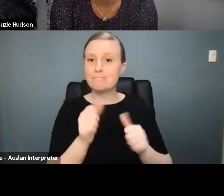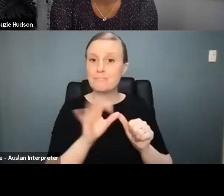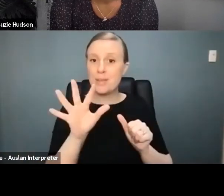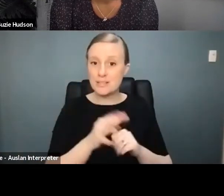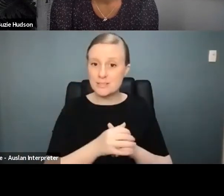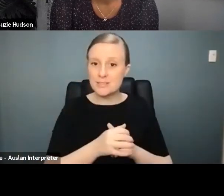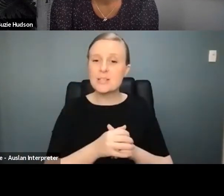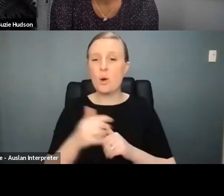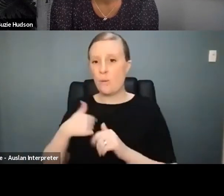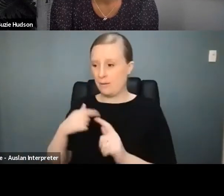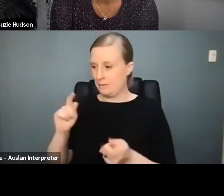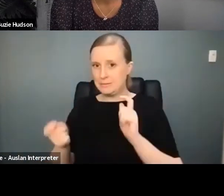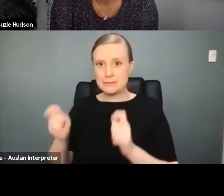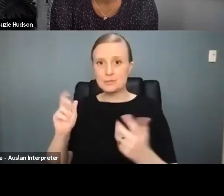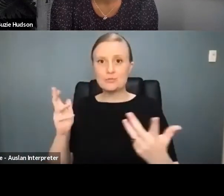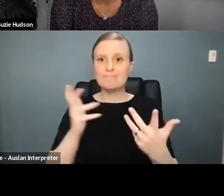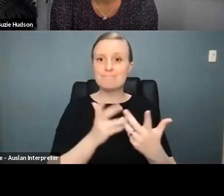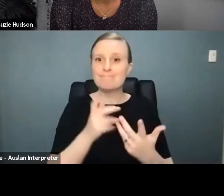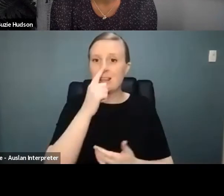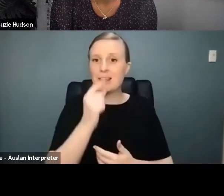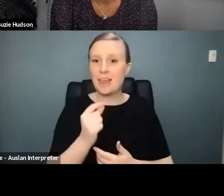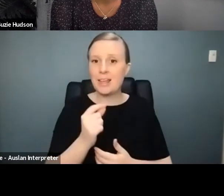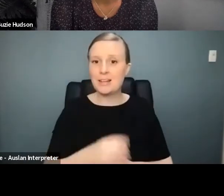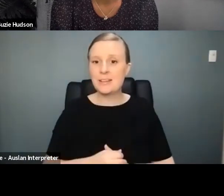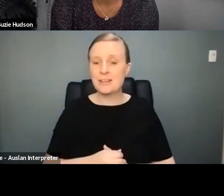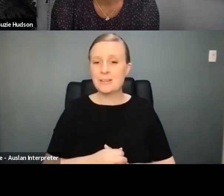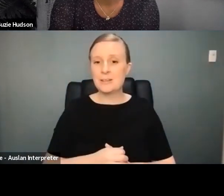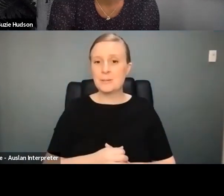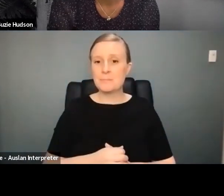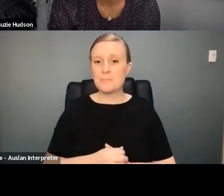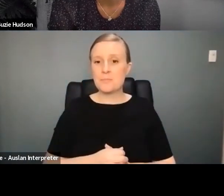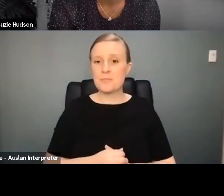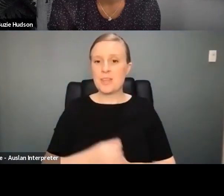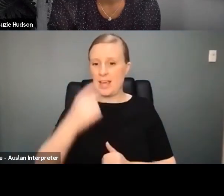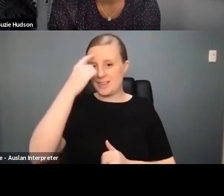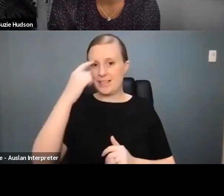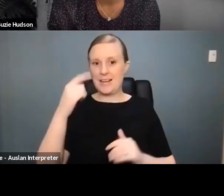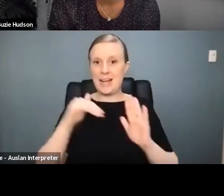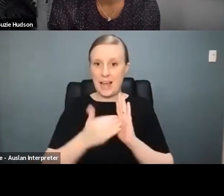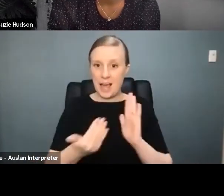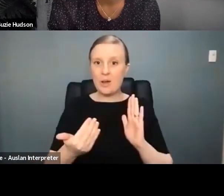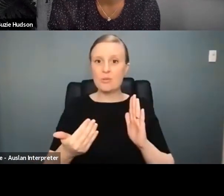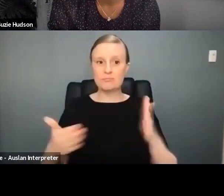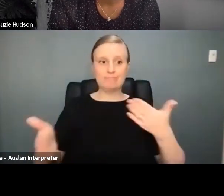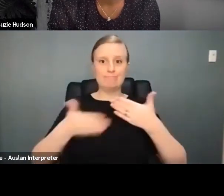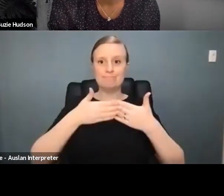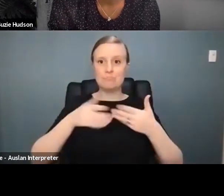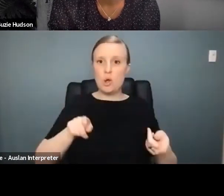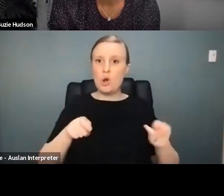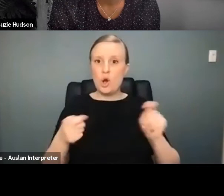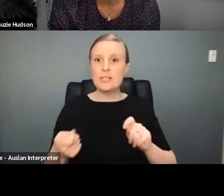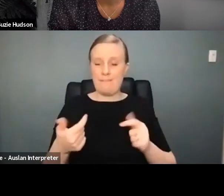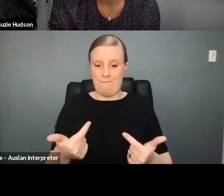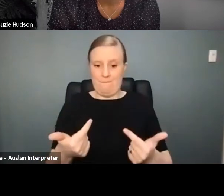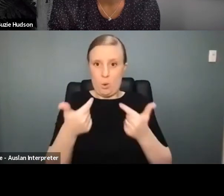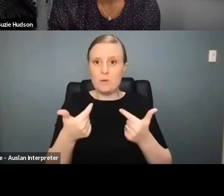perhaps, this situation has provided those options for us. So, I really echo what you've been saying, Chris, and